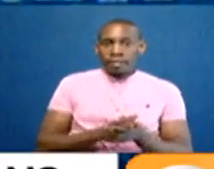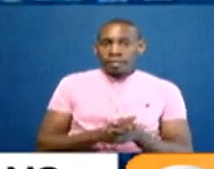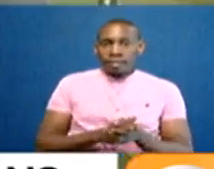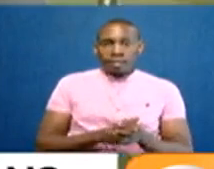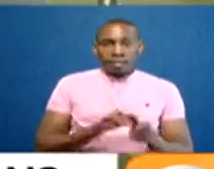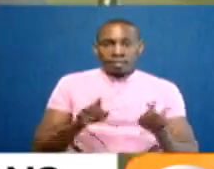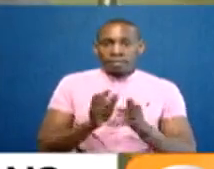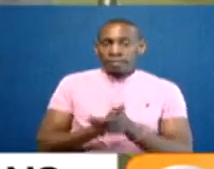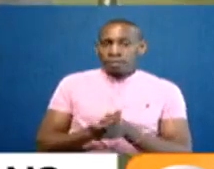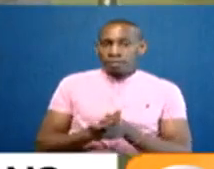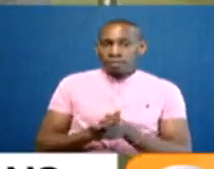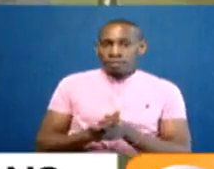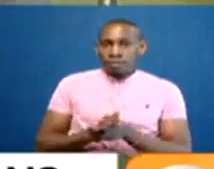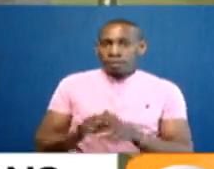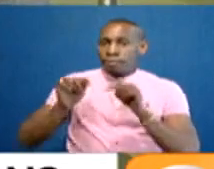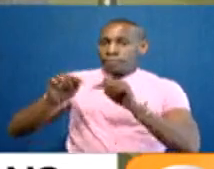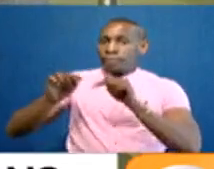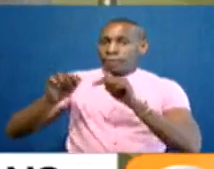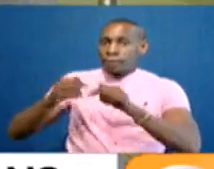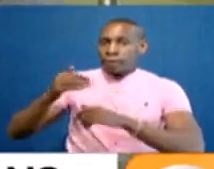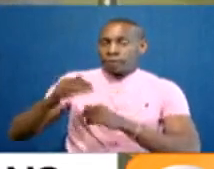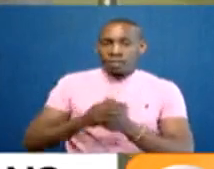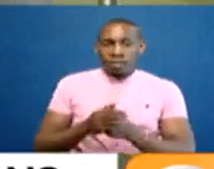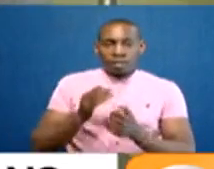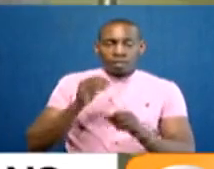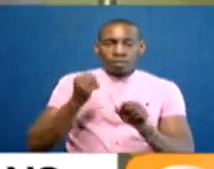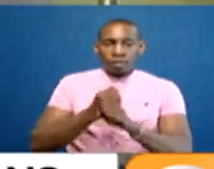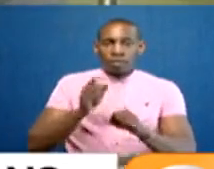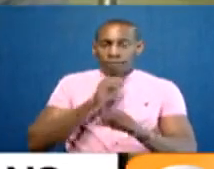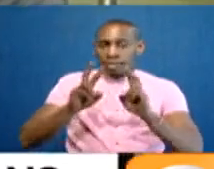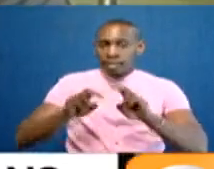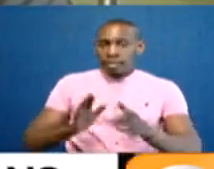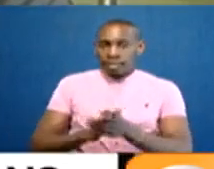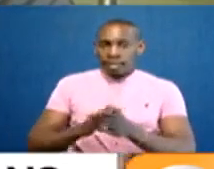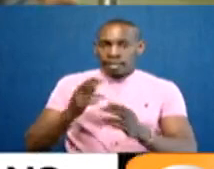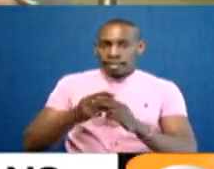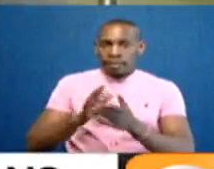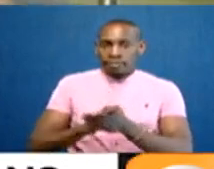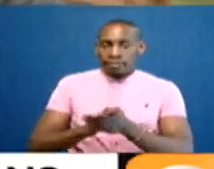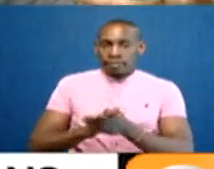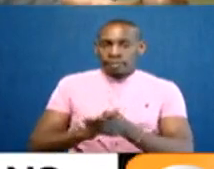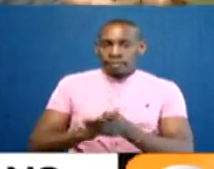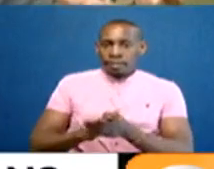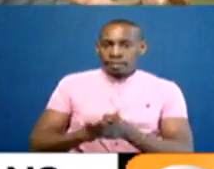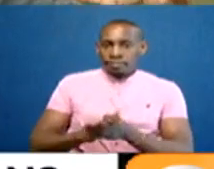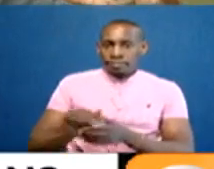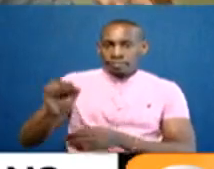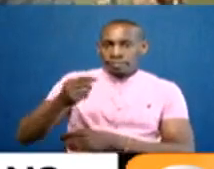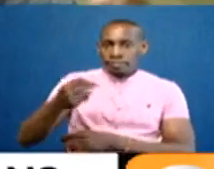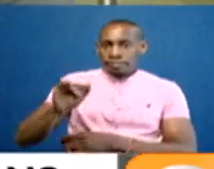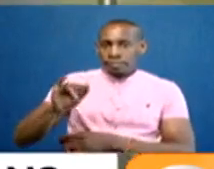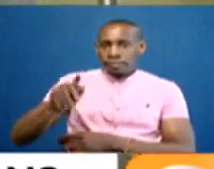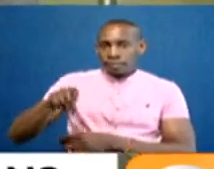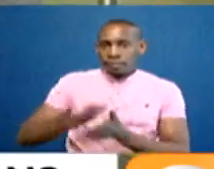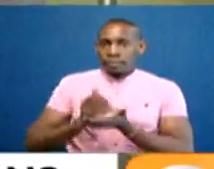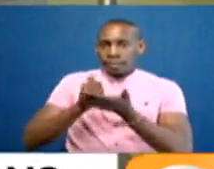yourself, are subjected to on a regular basis. We did some research with an organization called She Persisted and just really looked at 6 months of data,